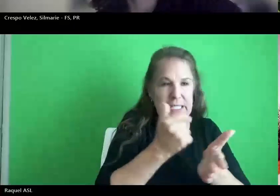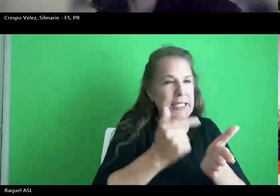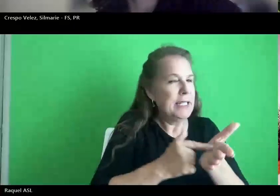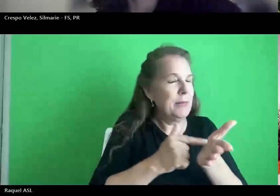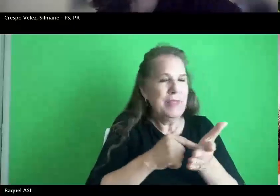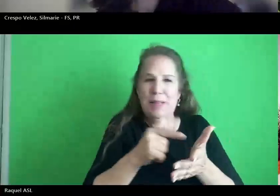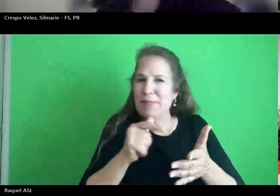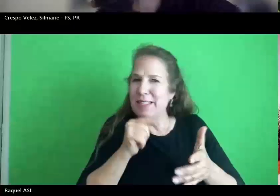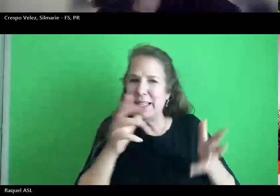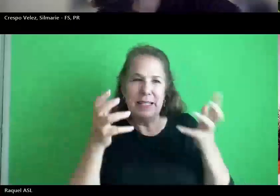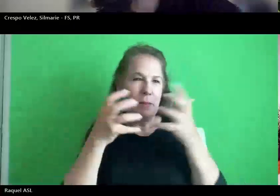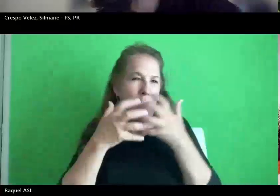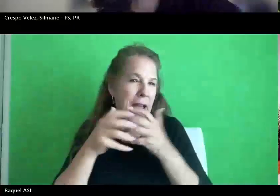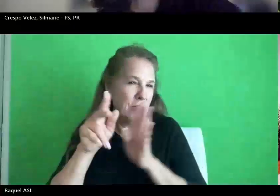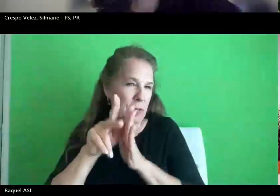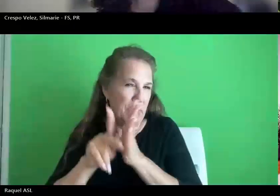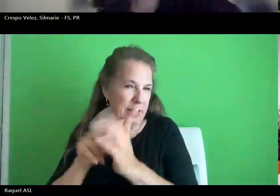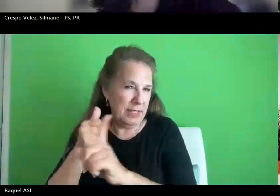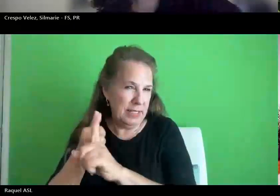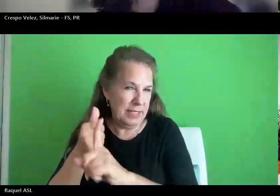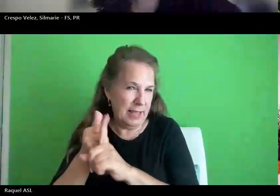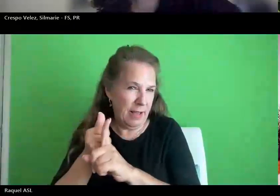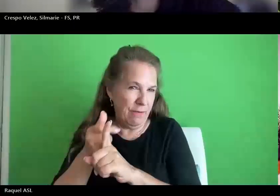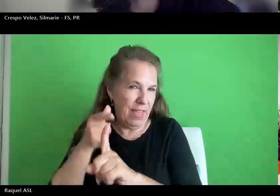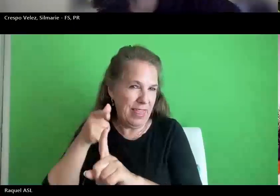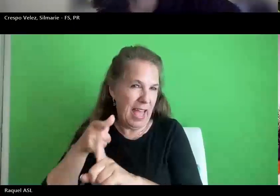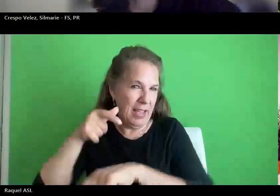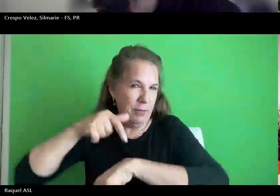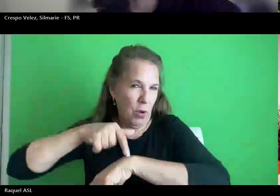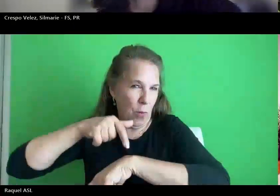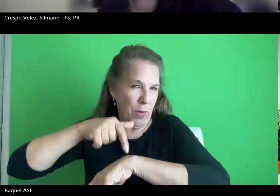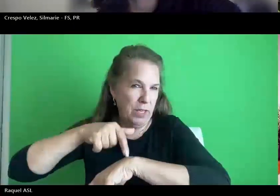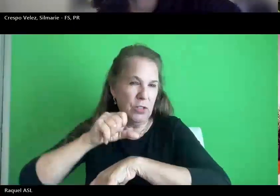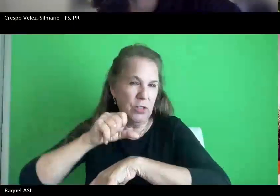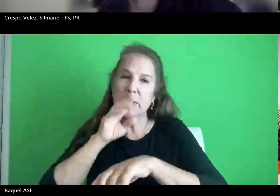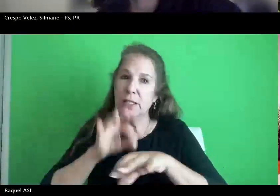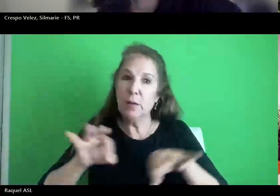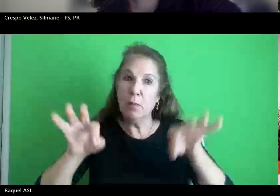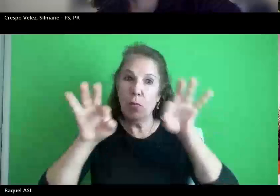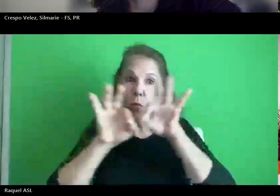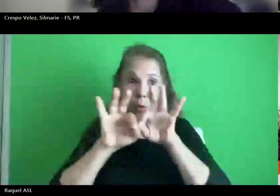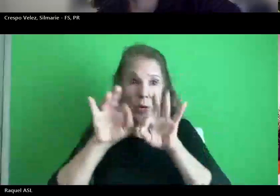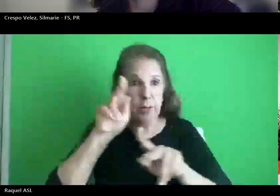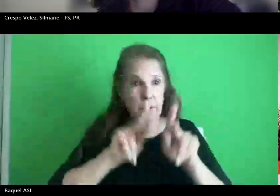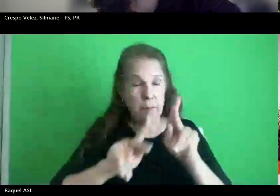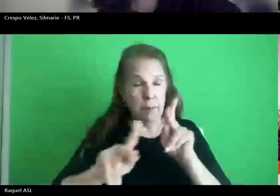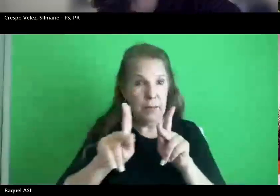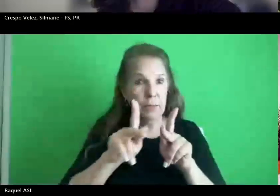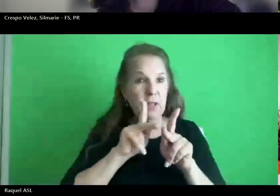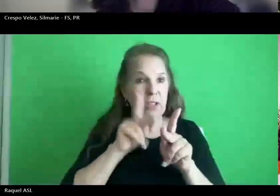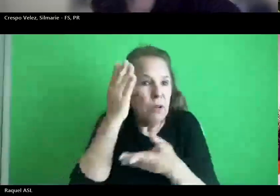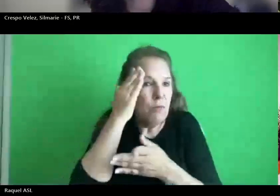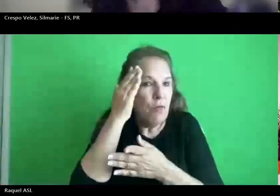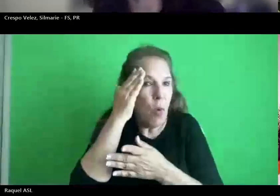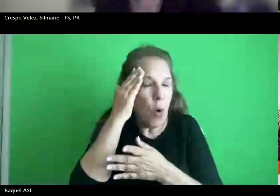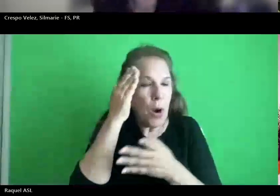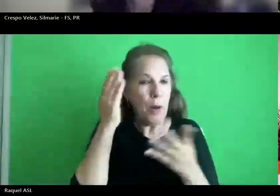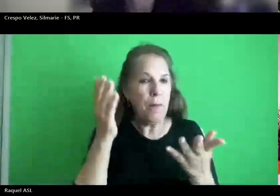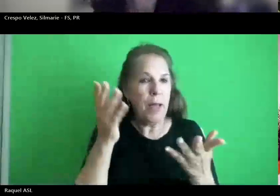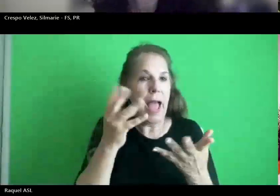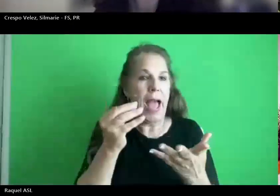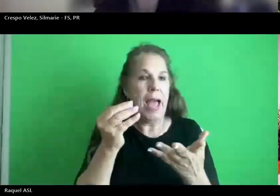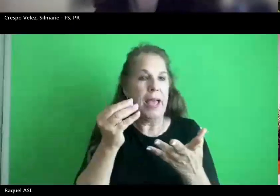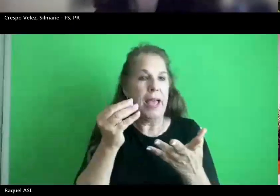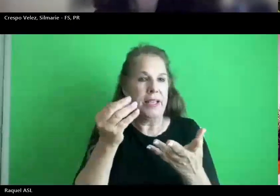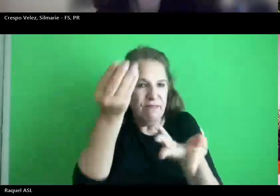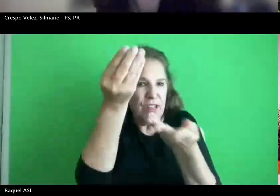doesn't match what the policy says at the moment. So it is very important that people are informed and people can have the